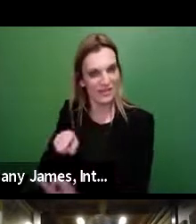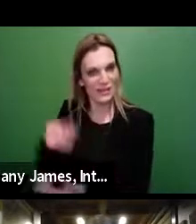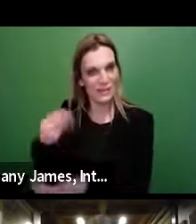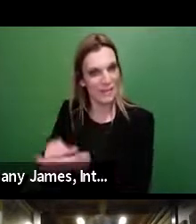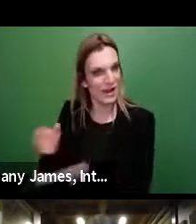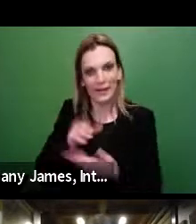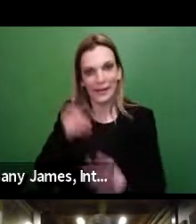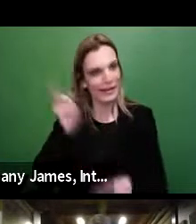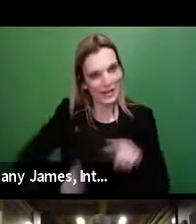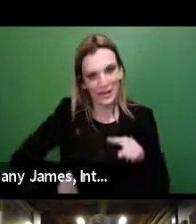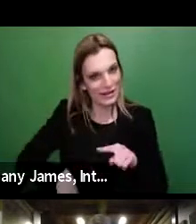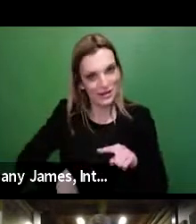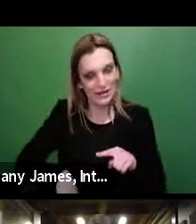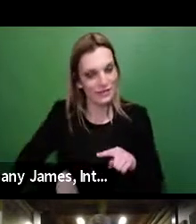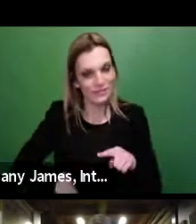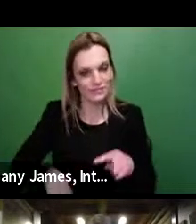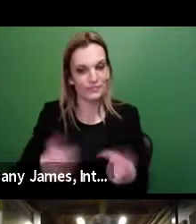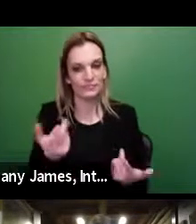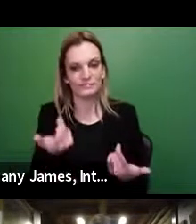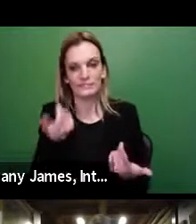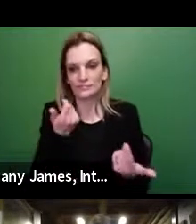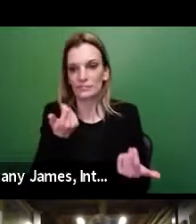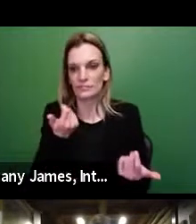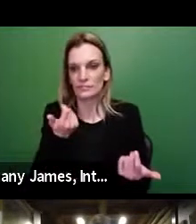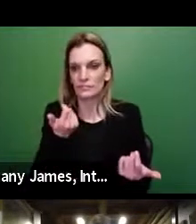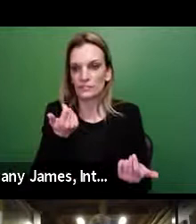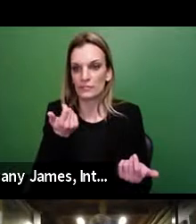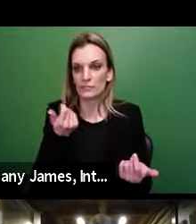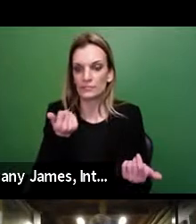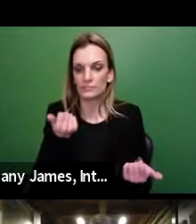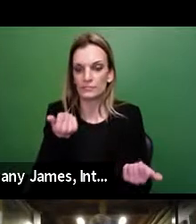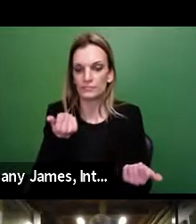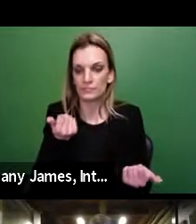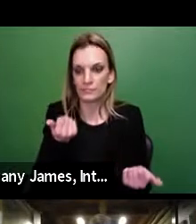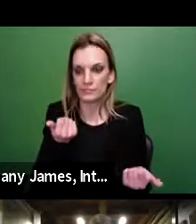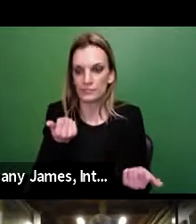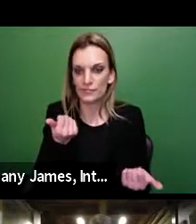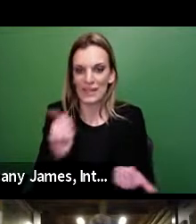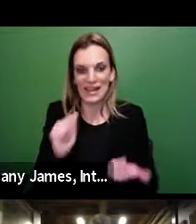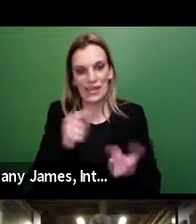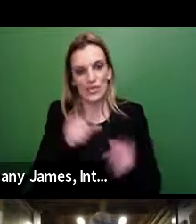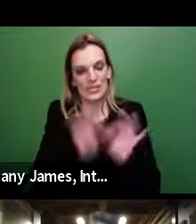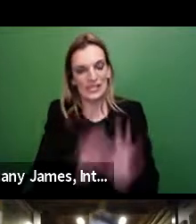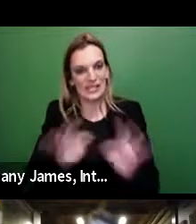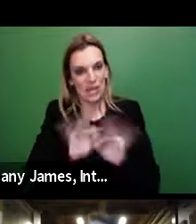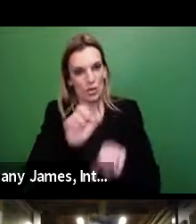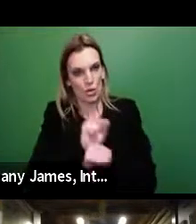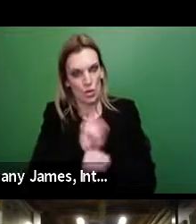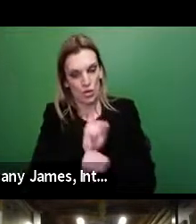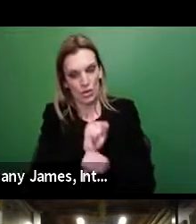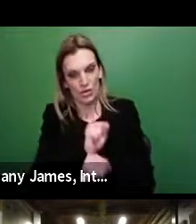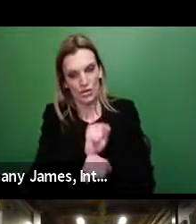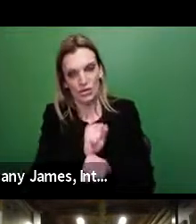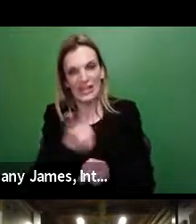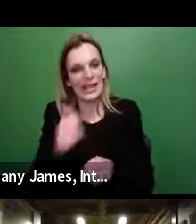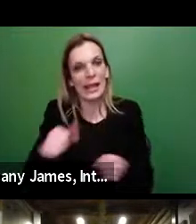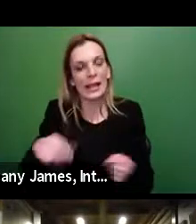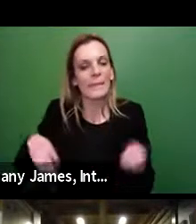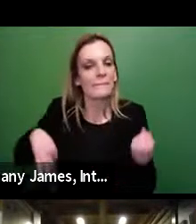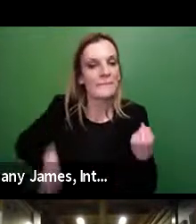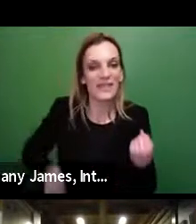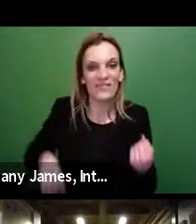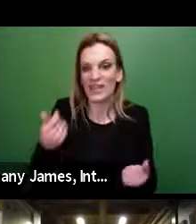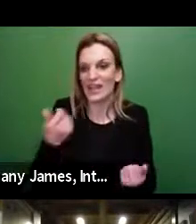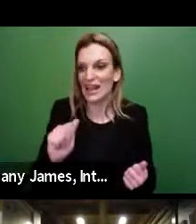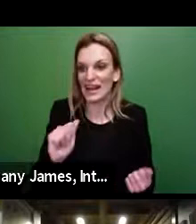And any benefit that the essential workers were receiving,